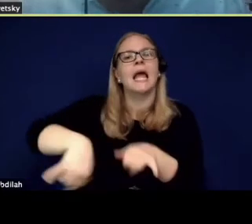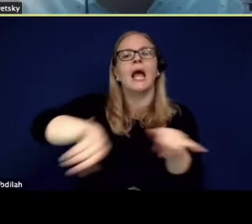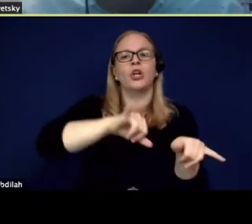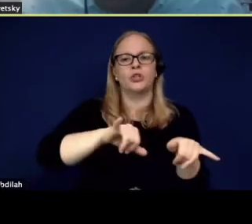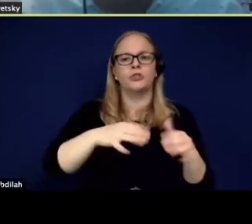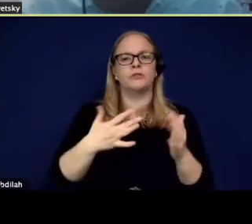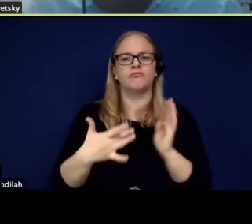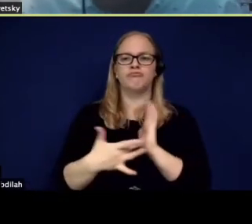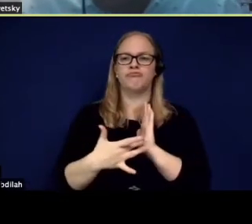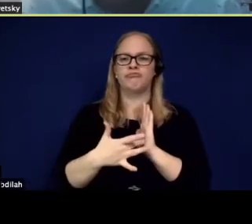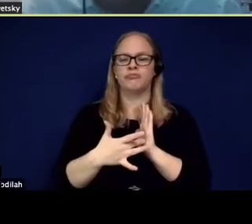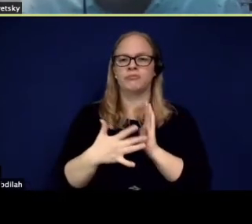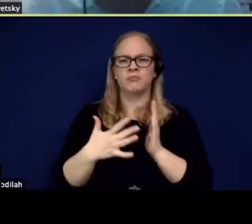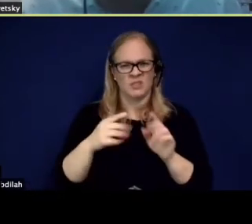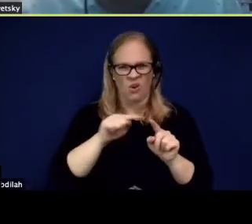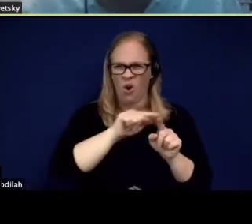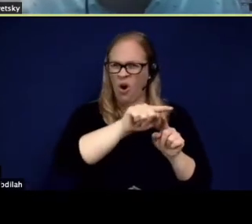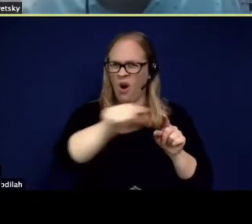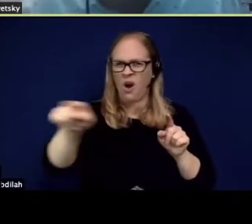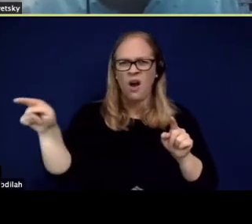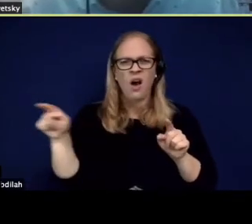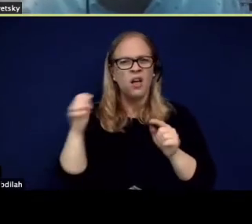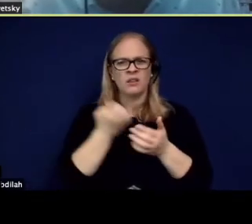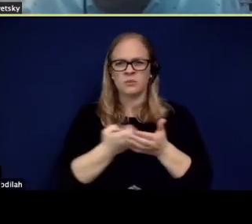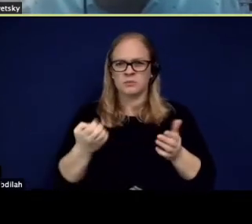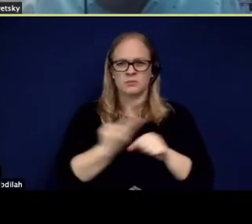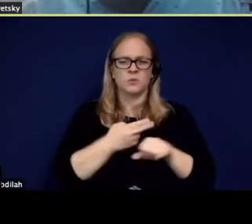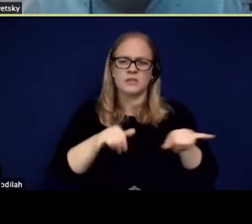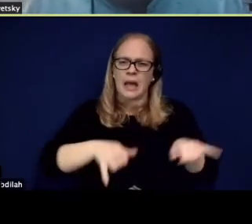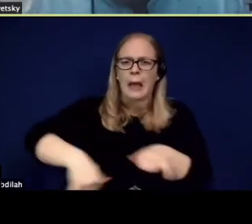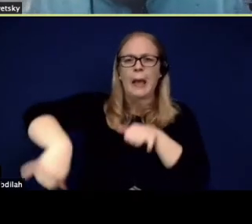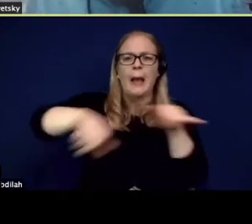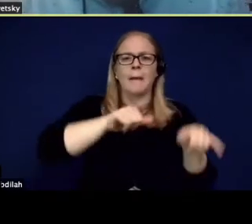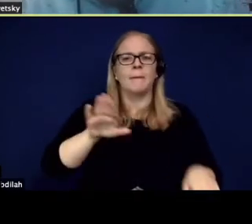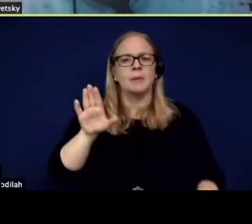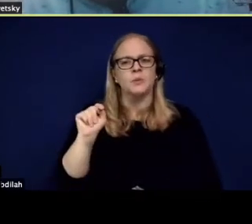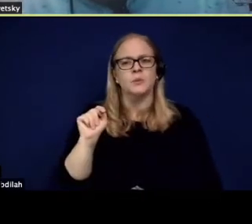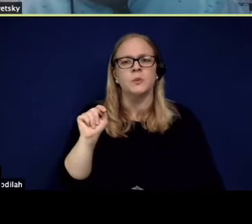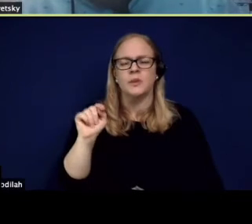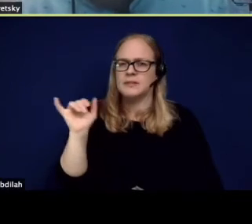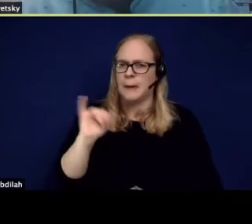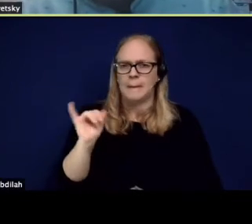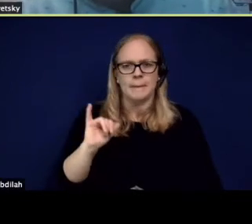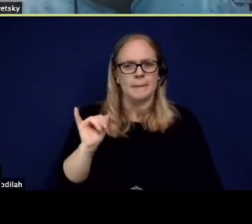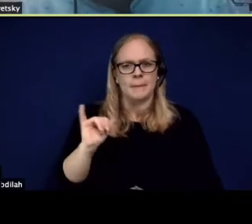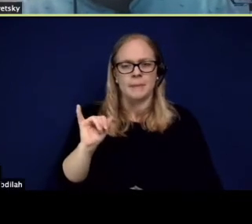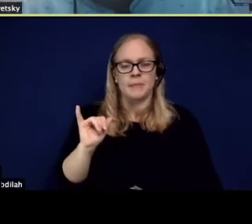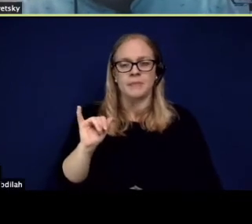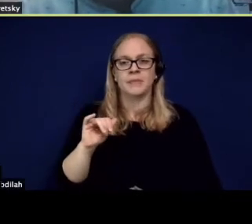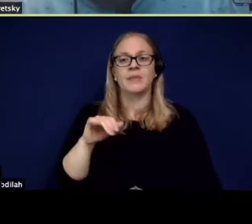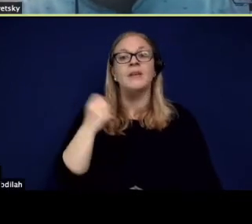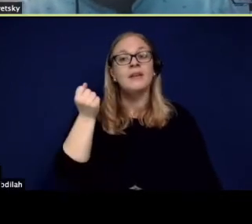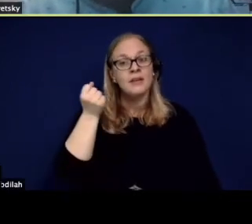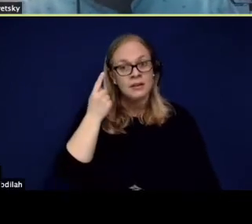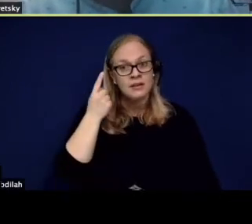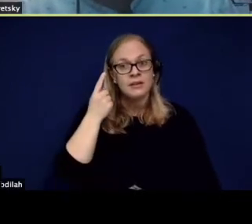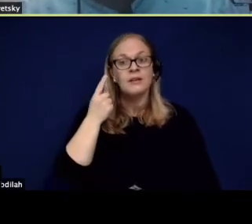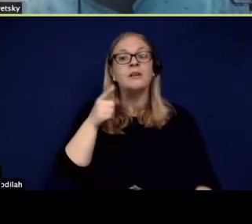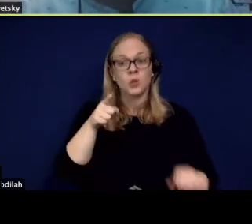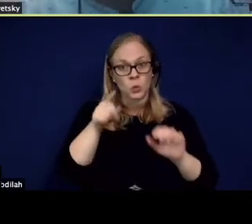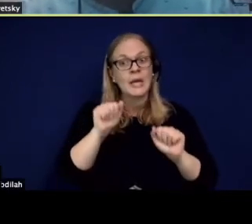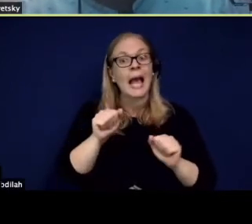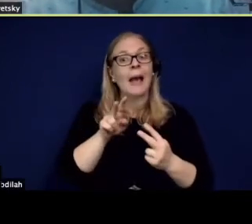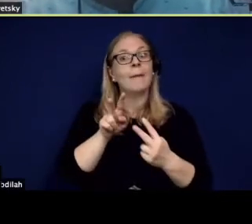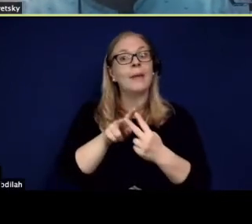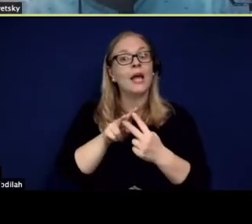that all these devices use. They're all use the same standard, and you can pair a device to them as long as you're on the